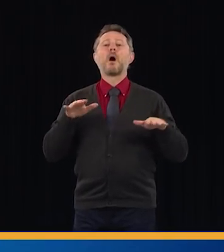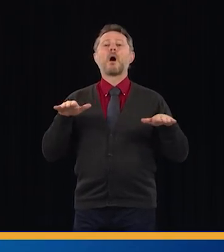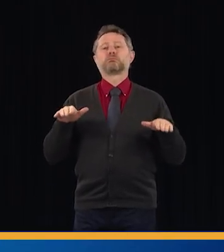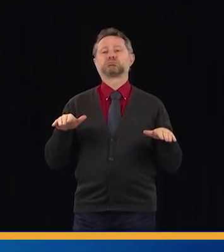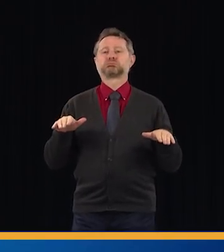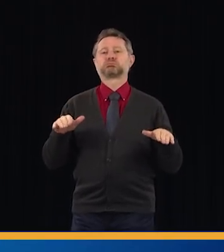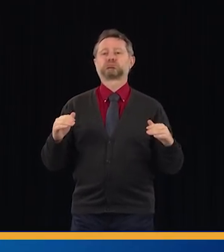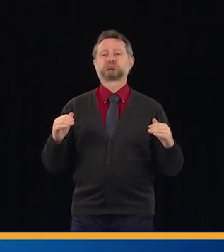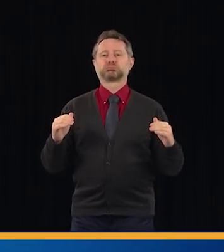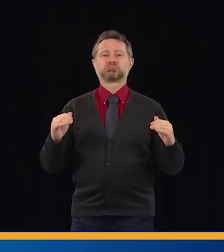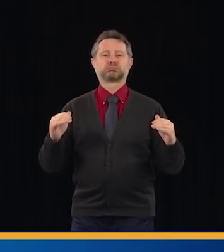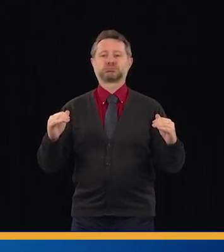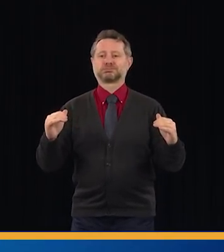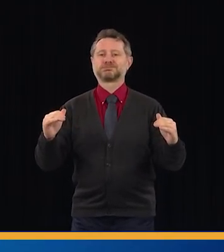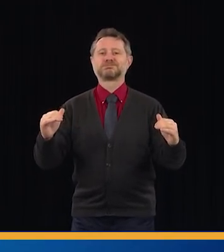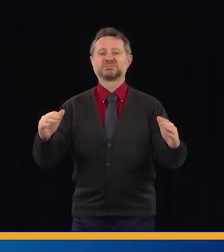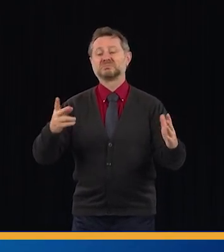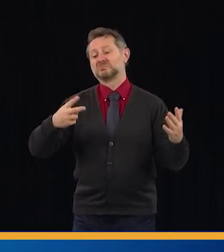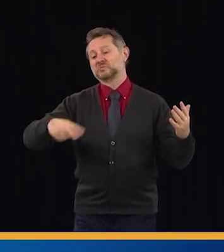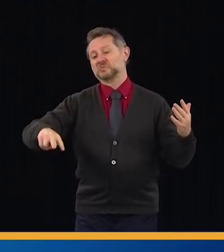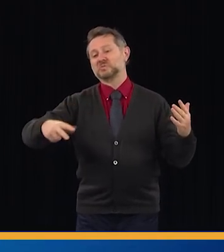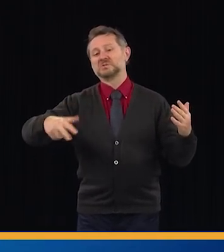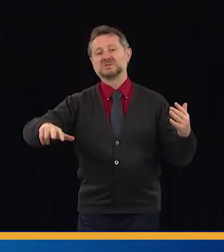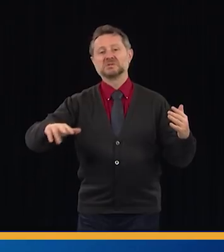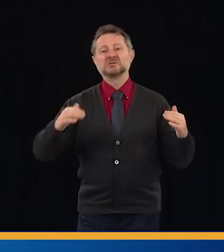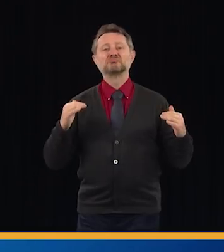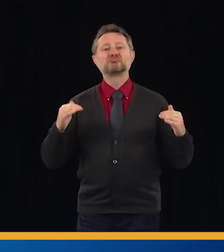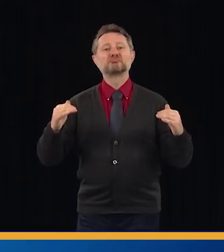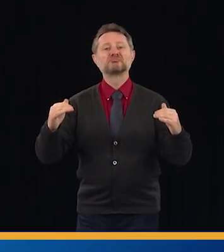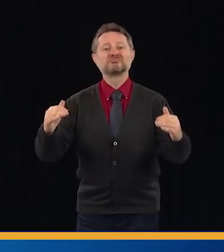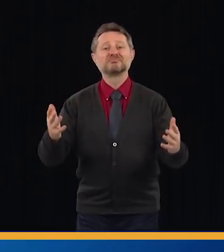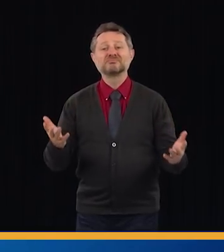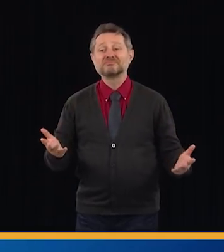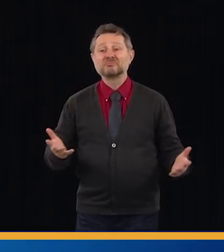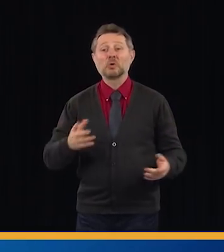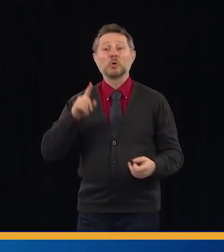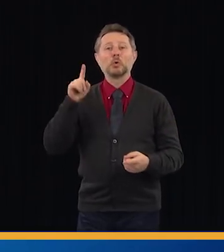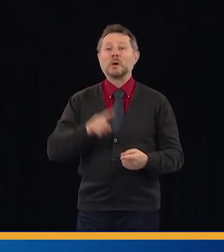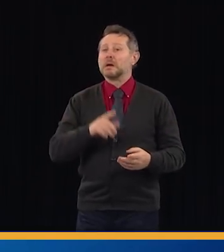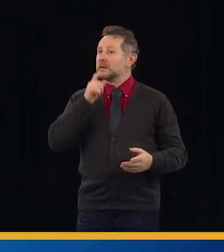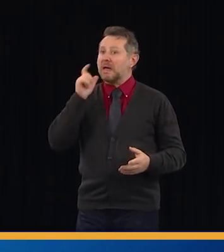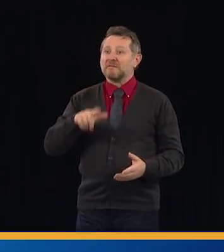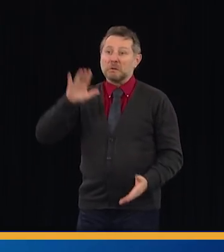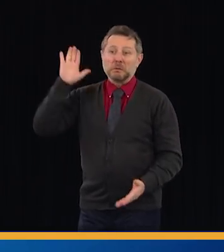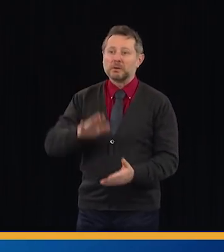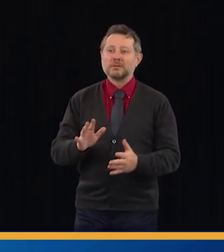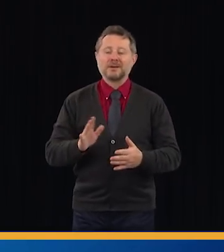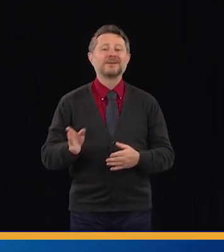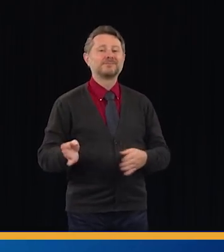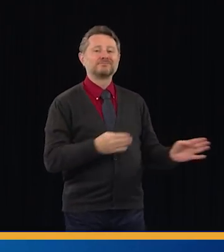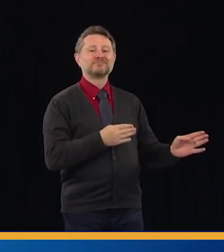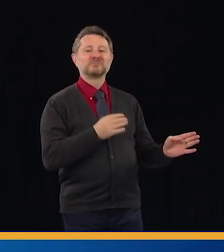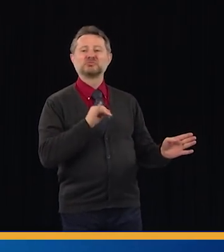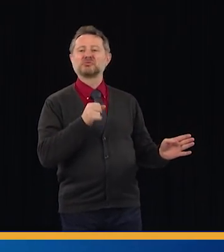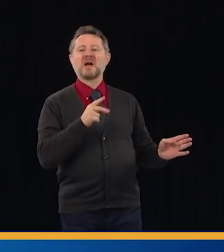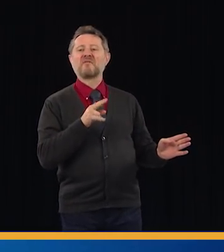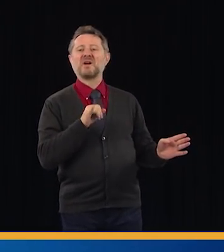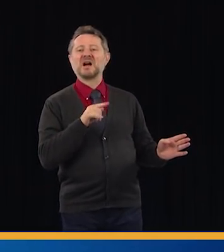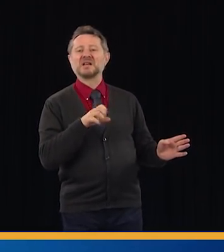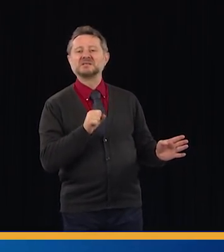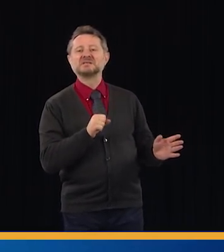which will minimize the need for overflow on the system that we have built in at Javits and at